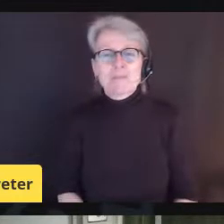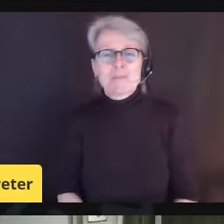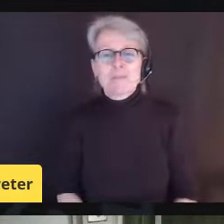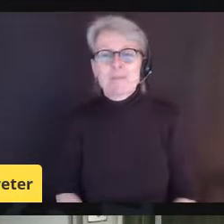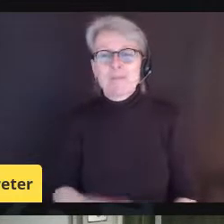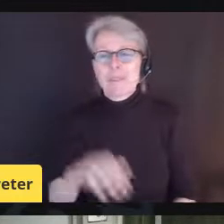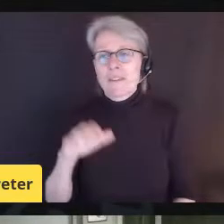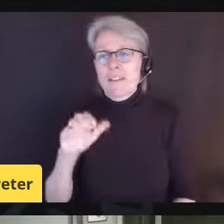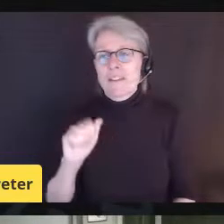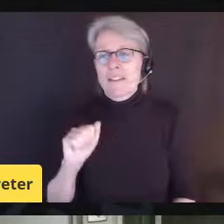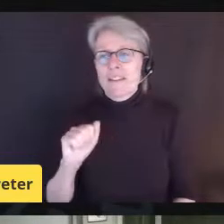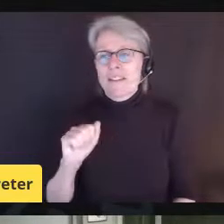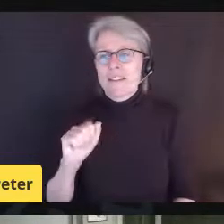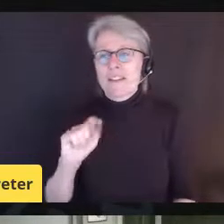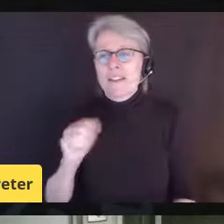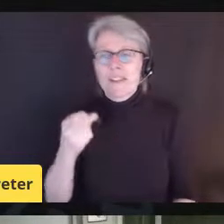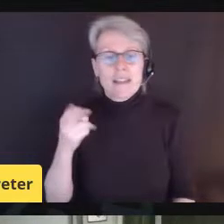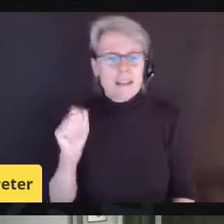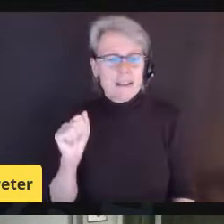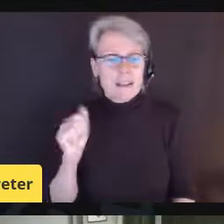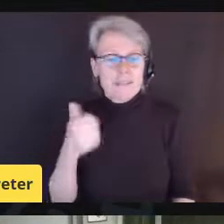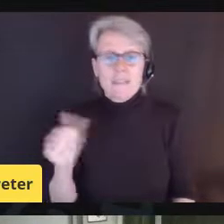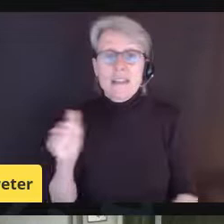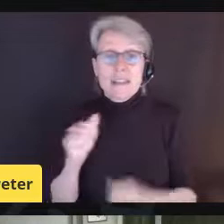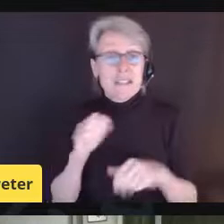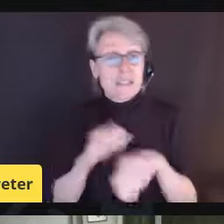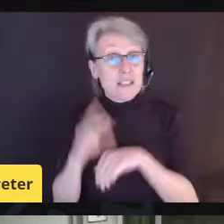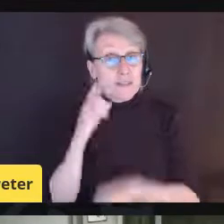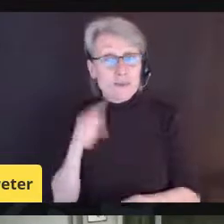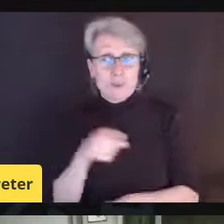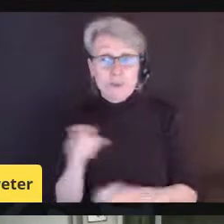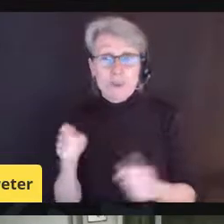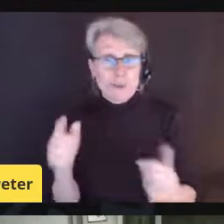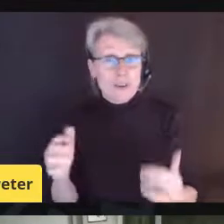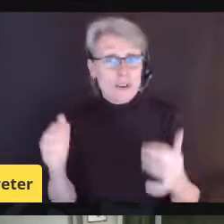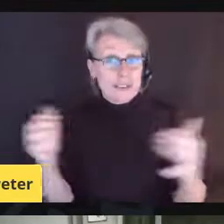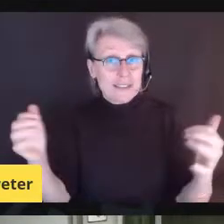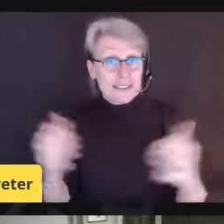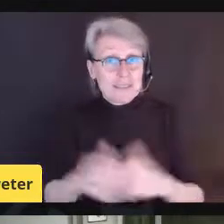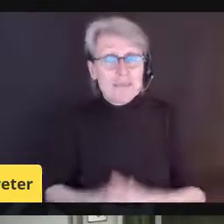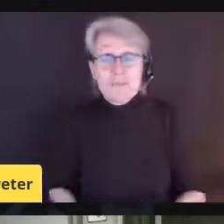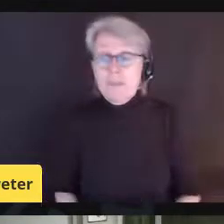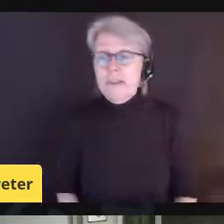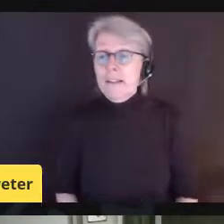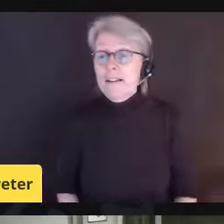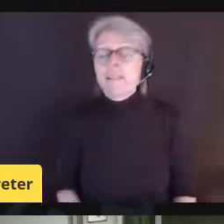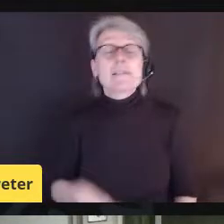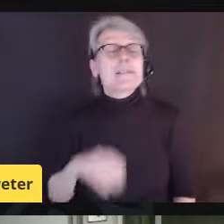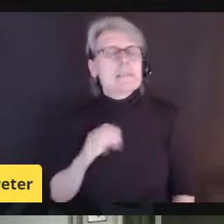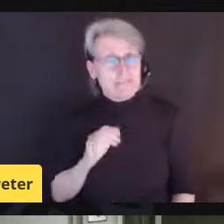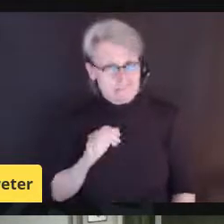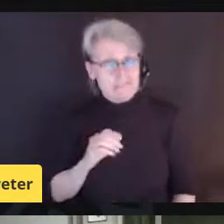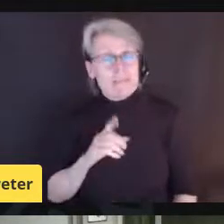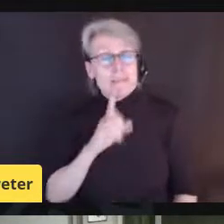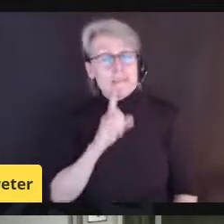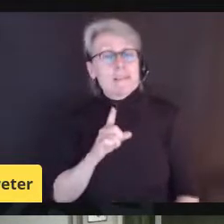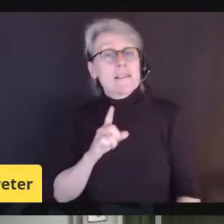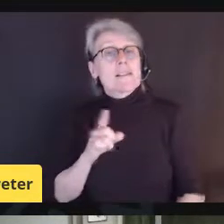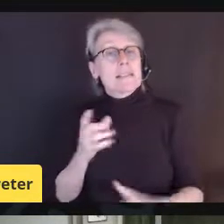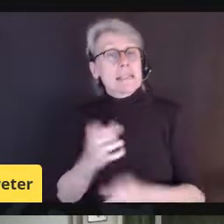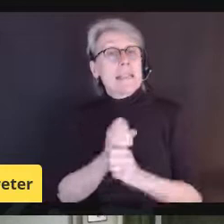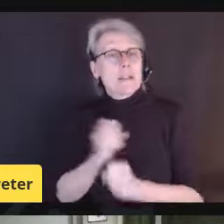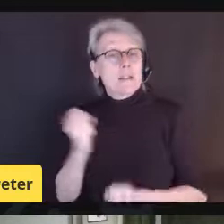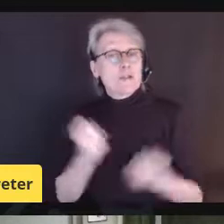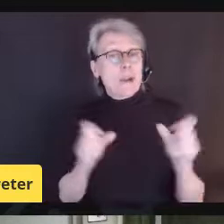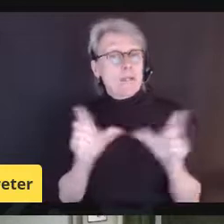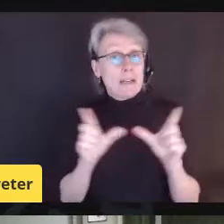Athena. Same question. Any advice for our audience? Yes. Advice I would say is get your driver's license